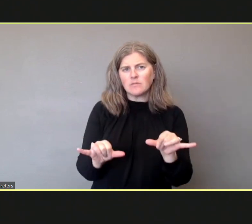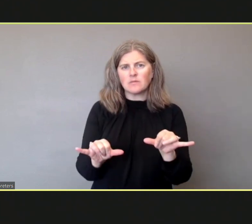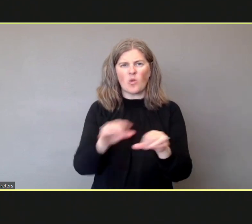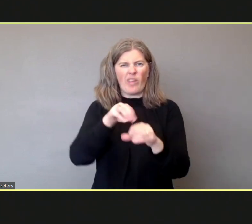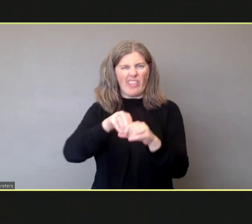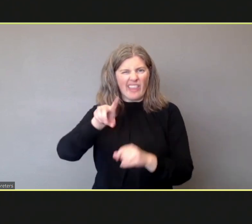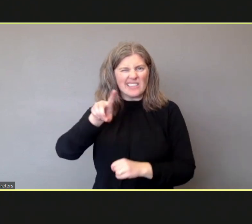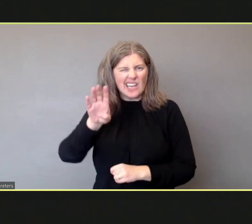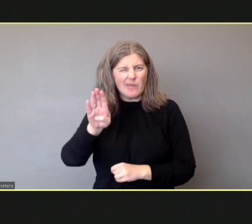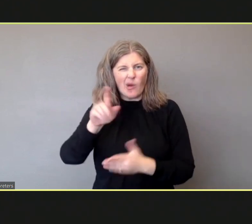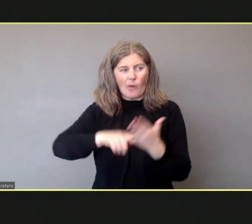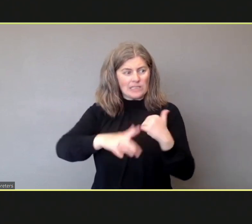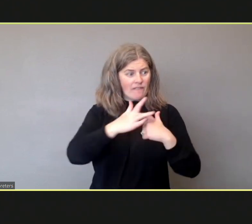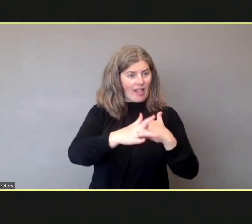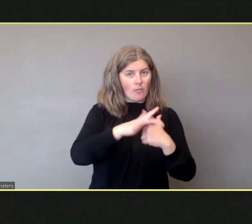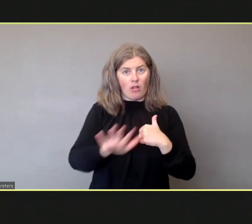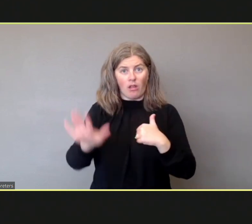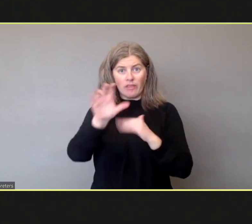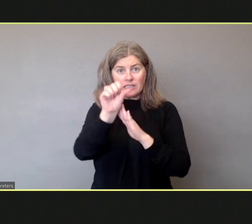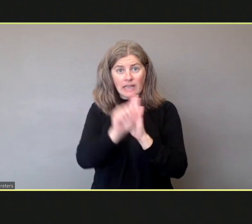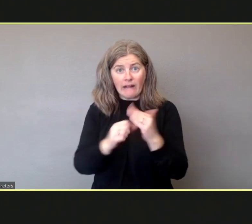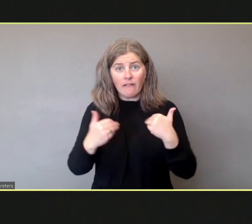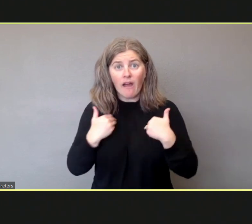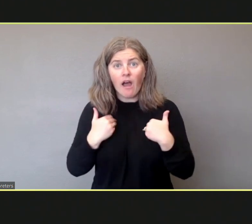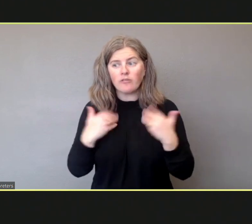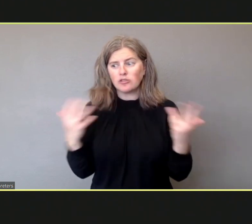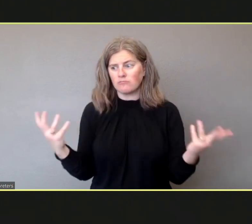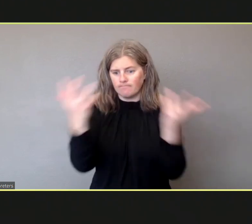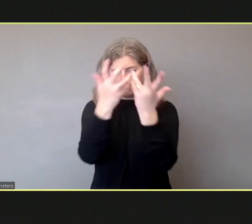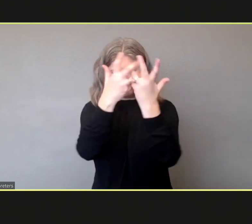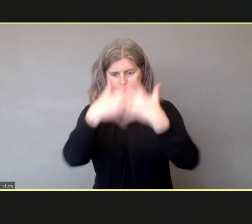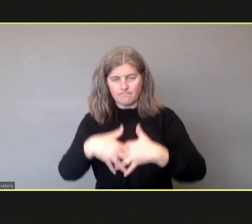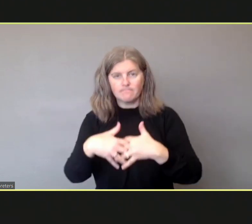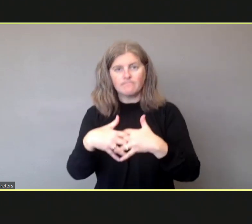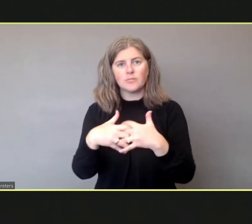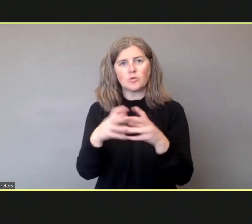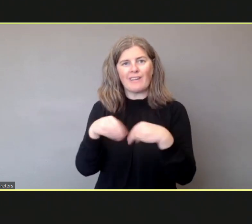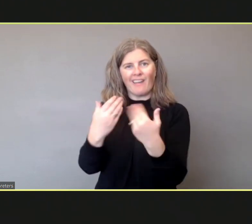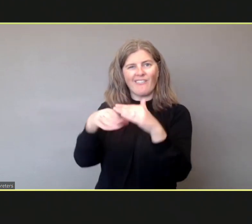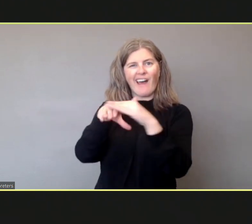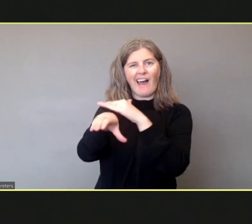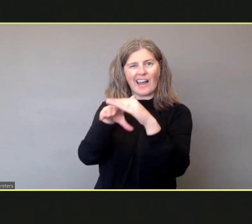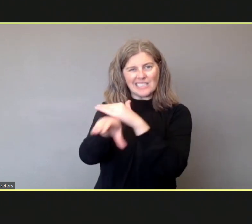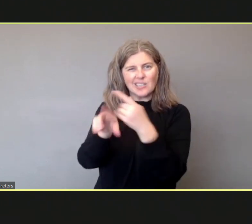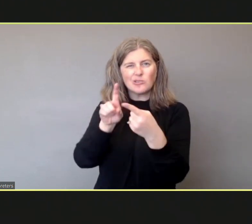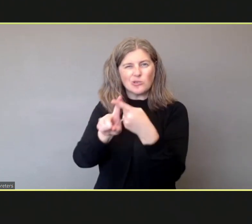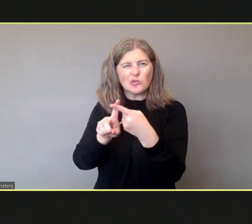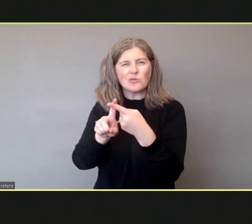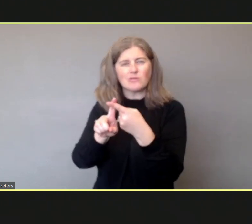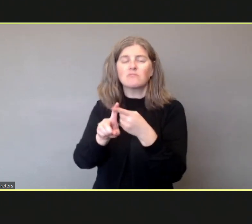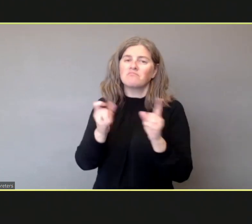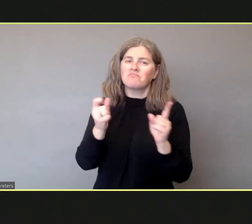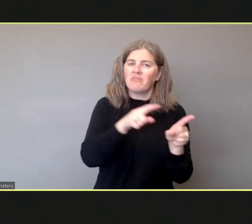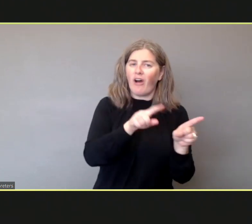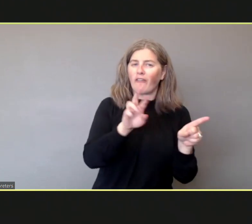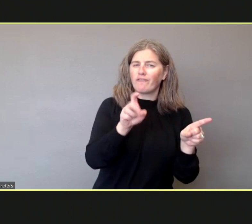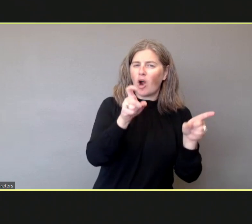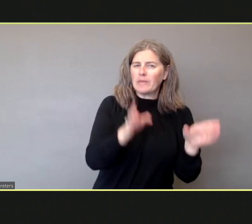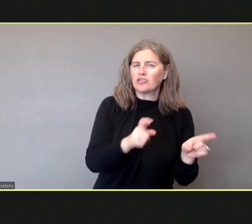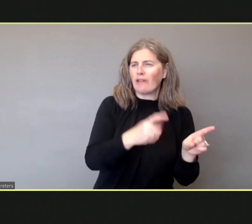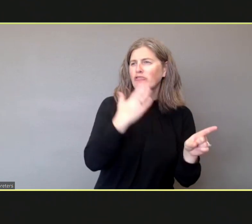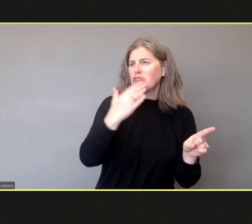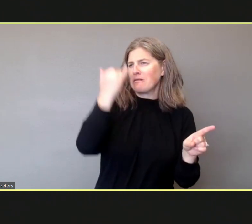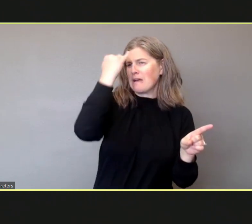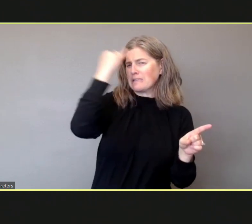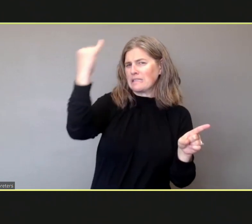databases that are available within the state and to get folks access to. Now, pharmacists should have a pretty good idea